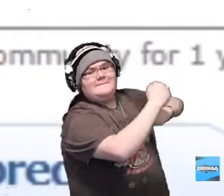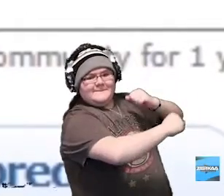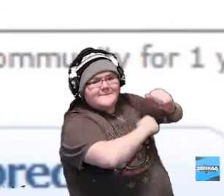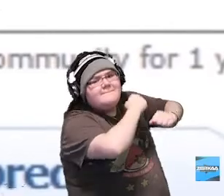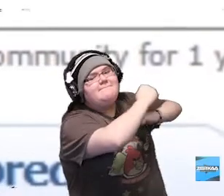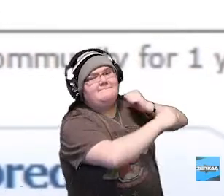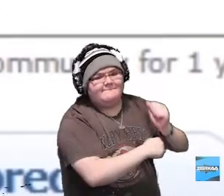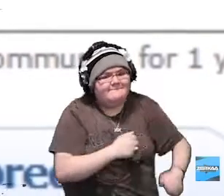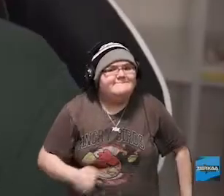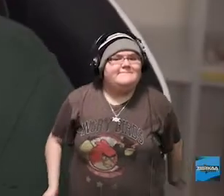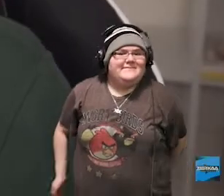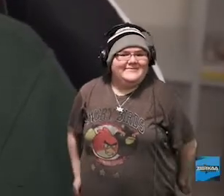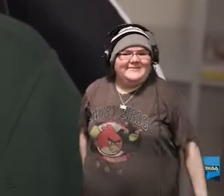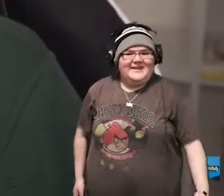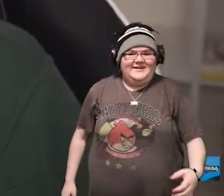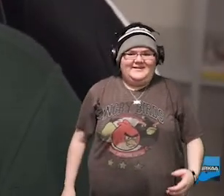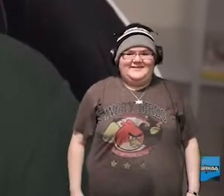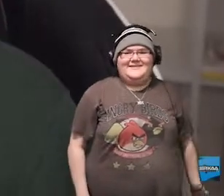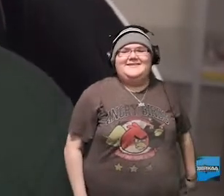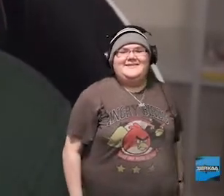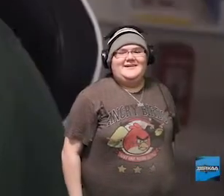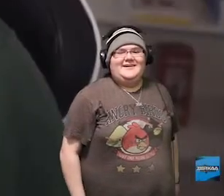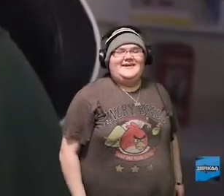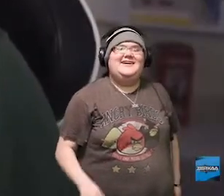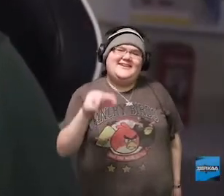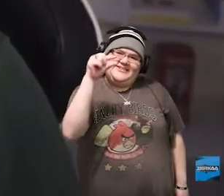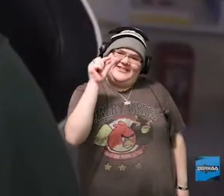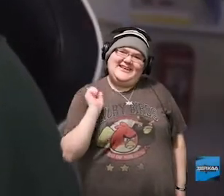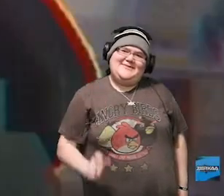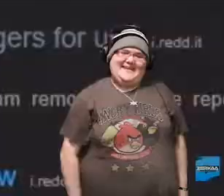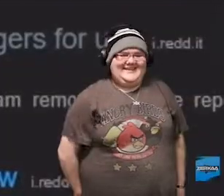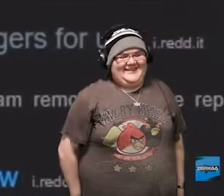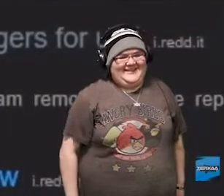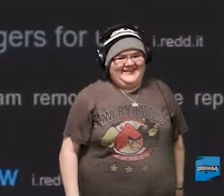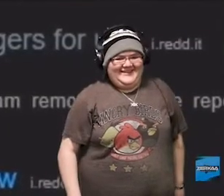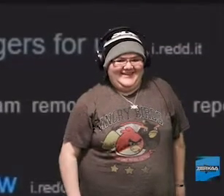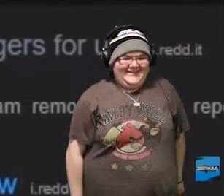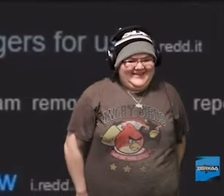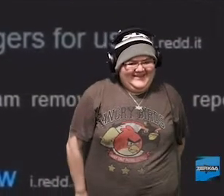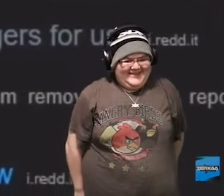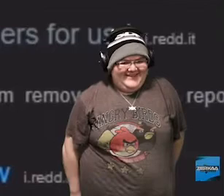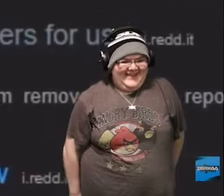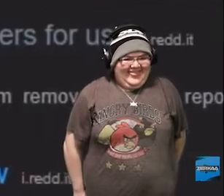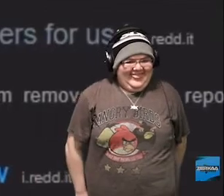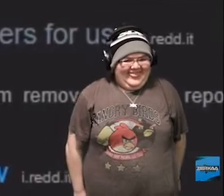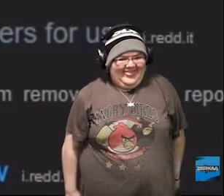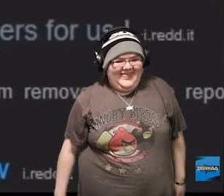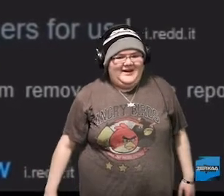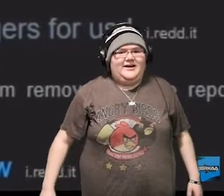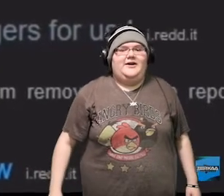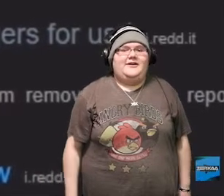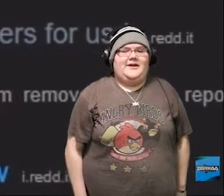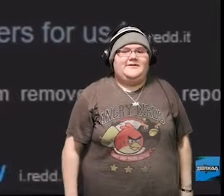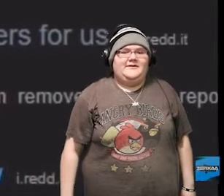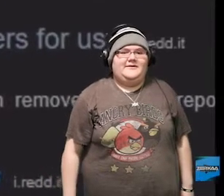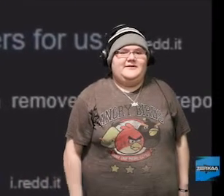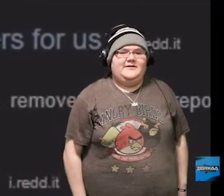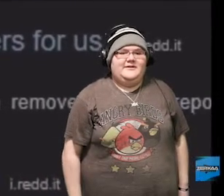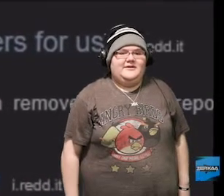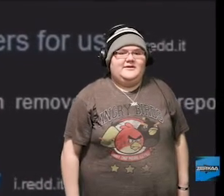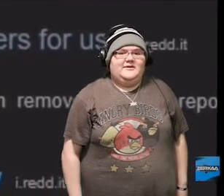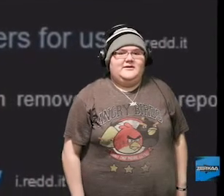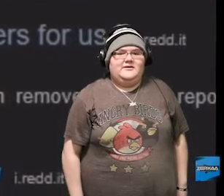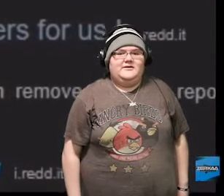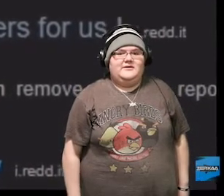on 46,000. So we've got a little bit of catching up to do. We can do it, though, I believe. Okay, so this is what you guys have been saying. I'll put it hot first, and I'll go into like